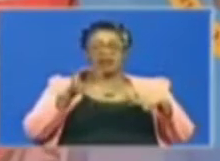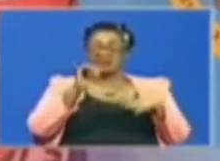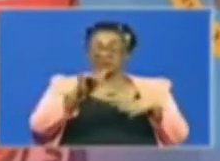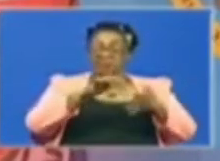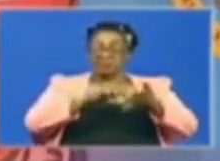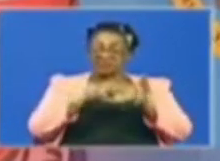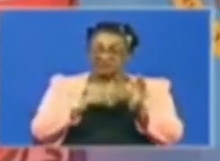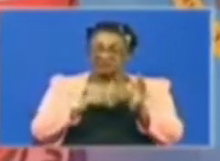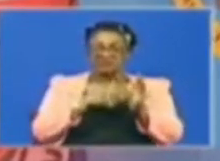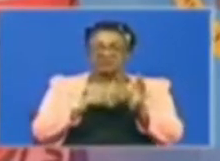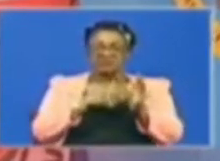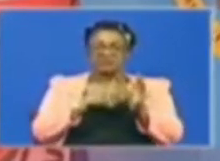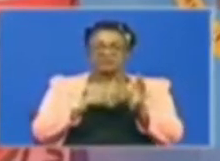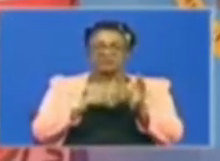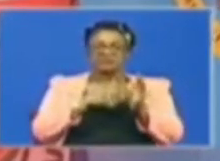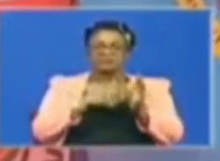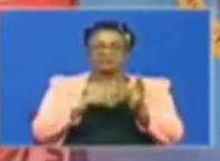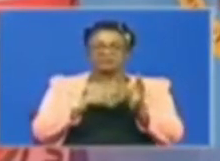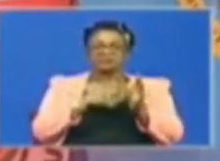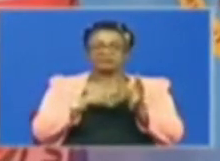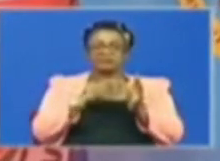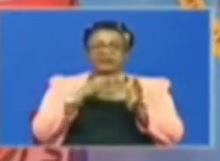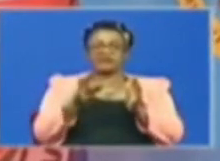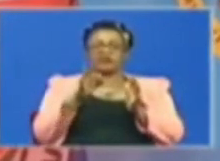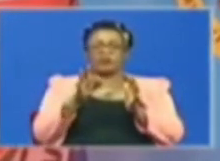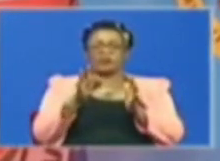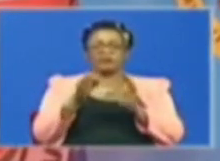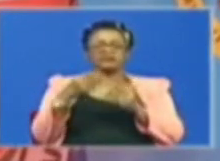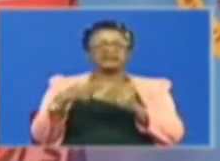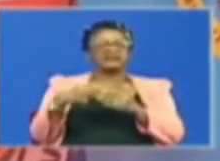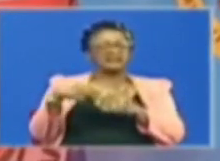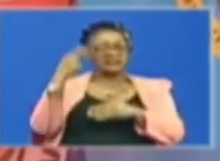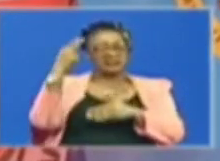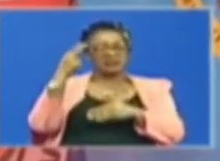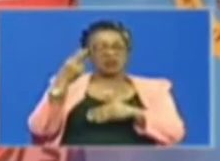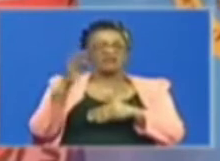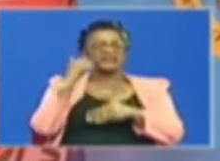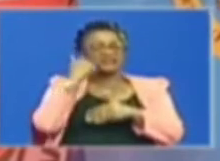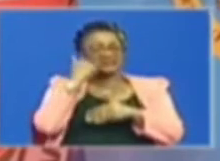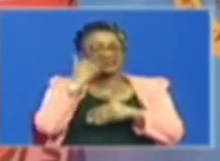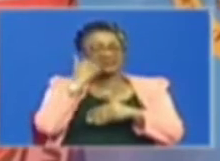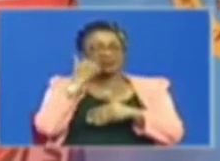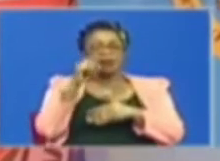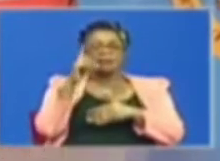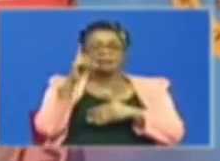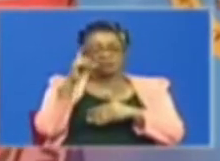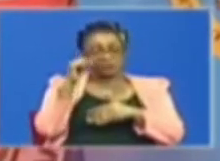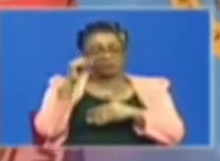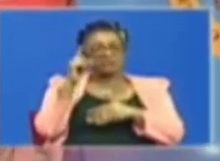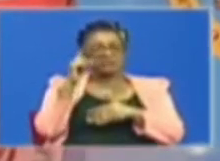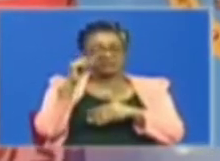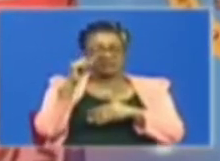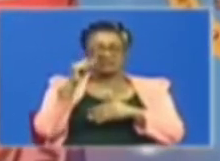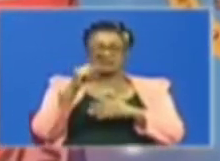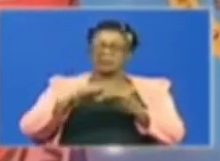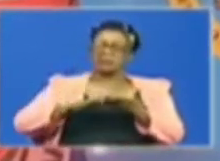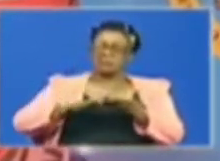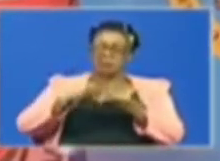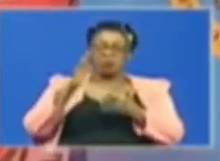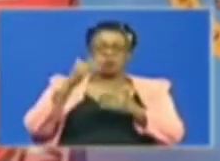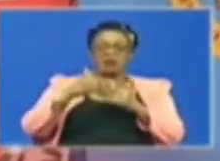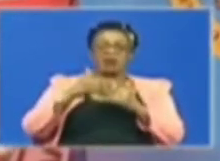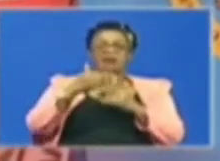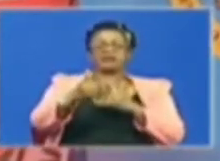effect, that in terms of the intensity of the disease, Mombasa is ahead of the other